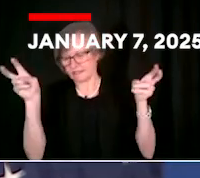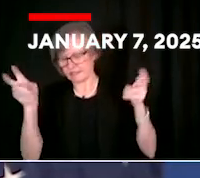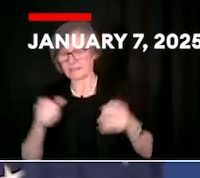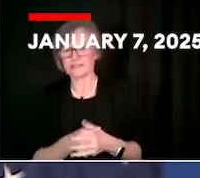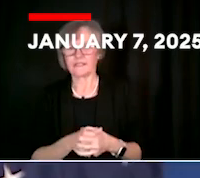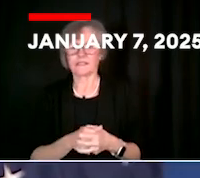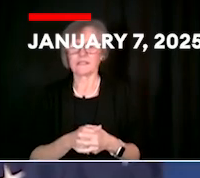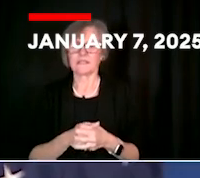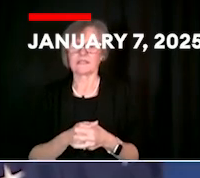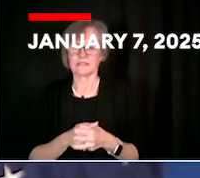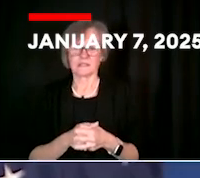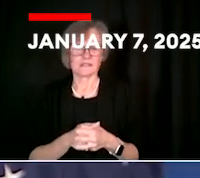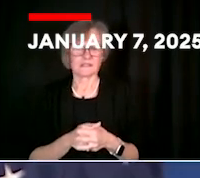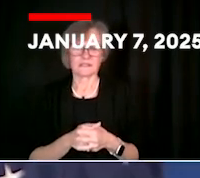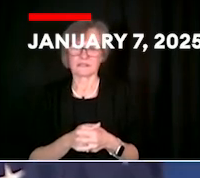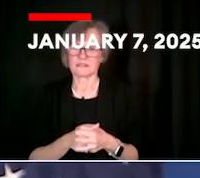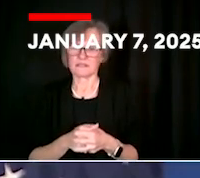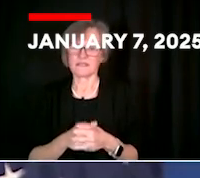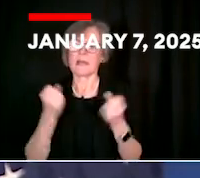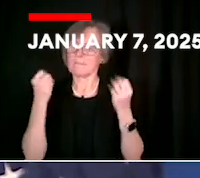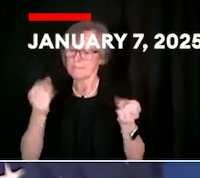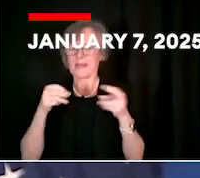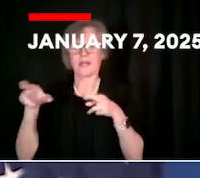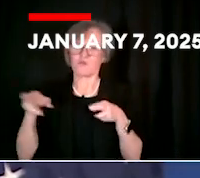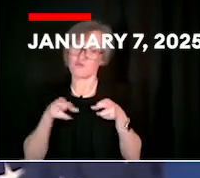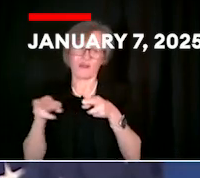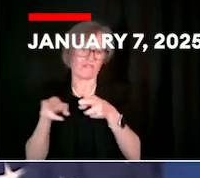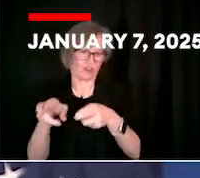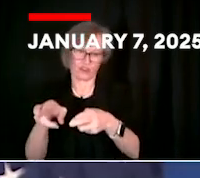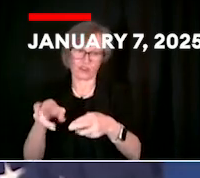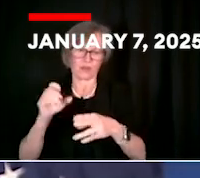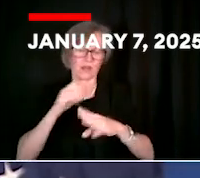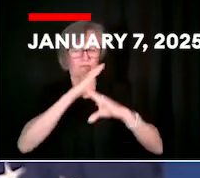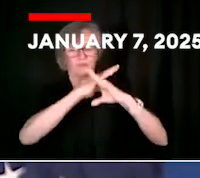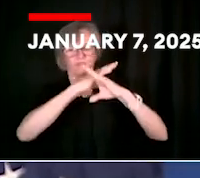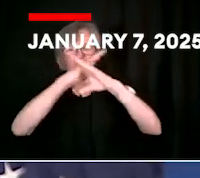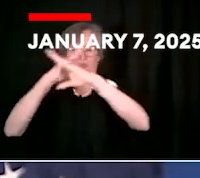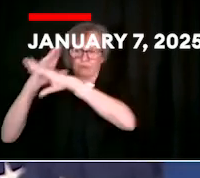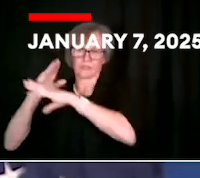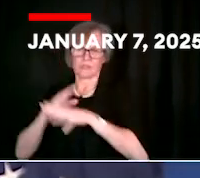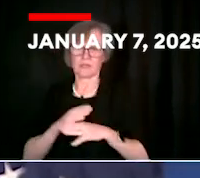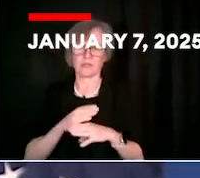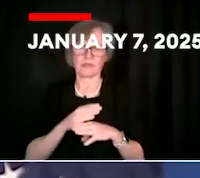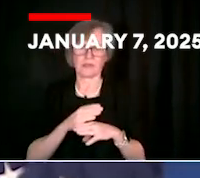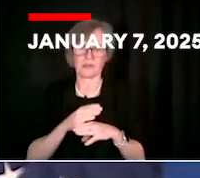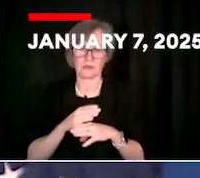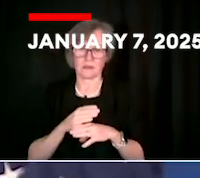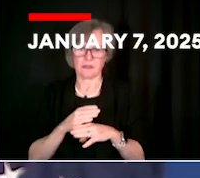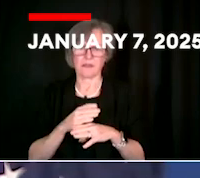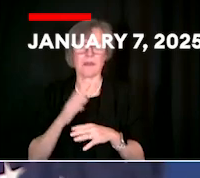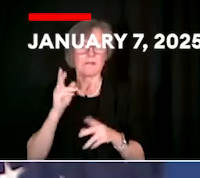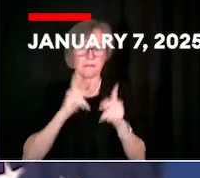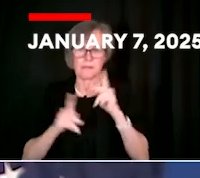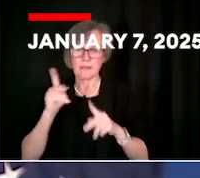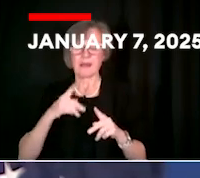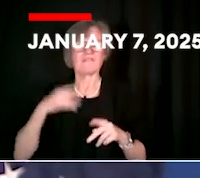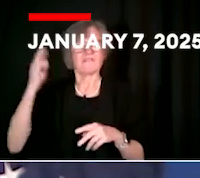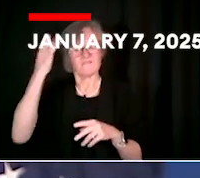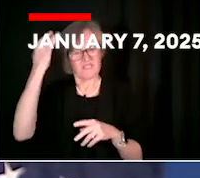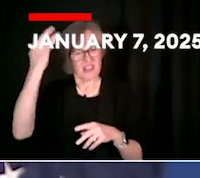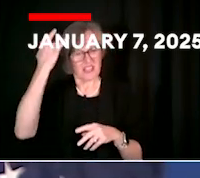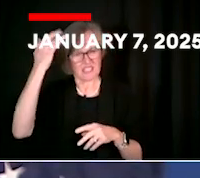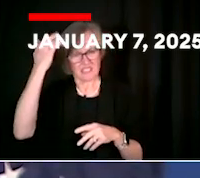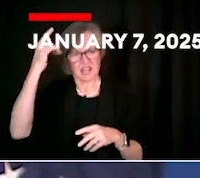There is just many rivers we have to dam on this. There are those who they just have a philosophical